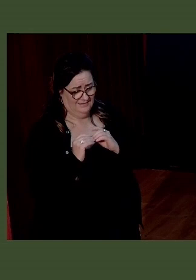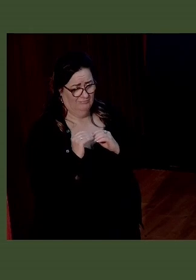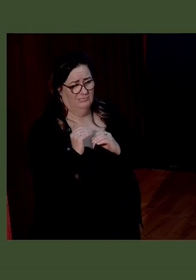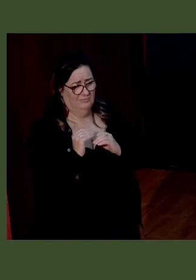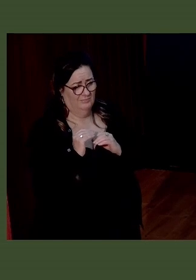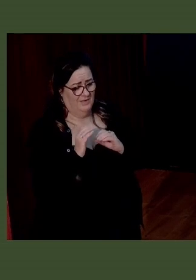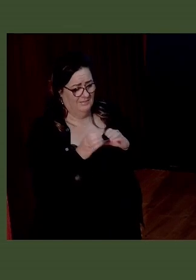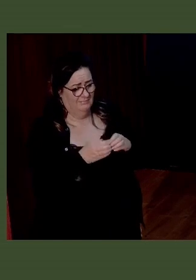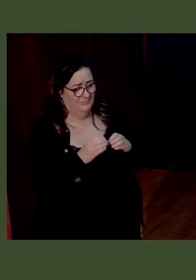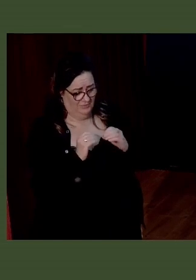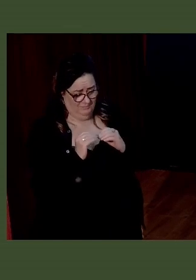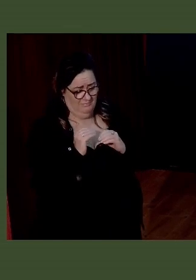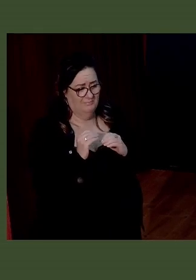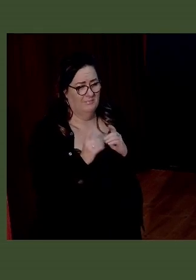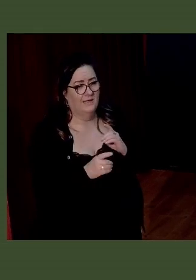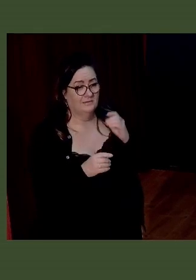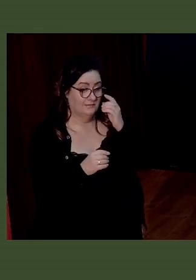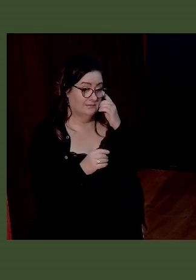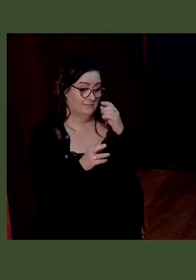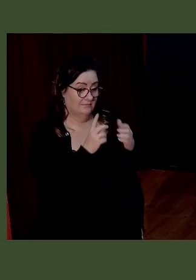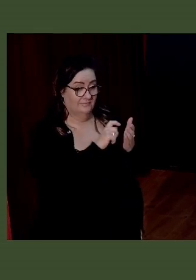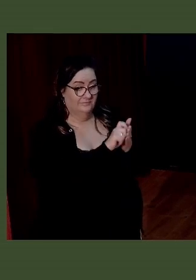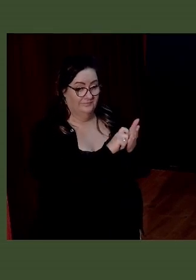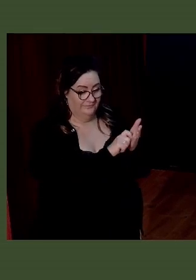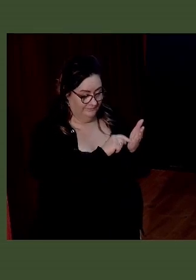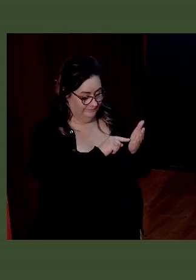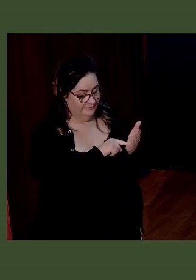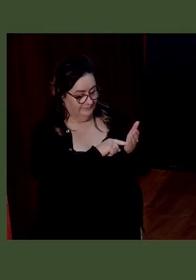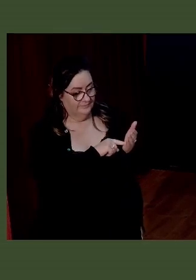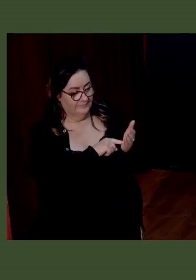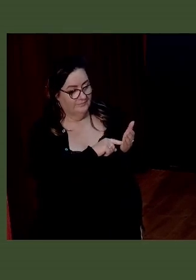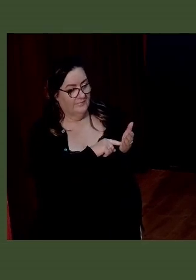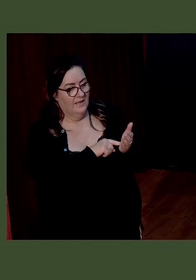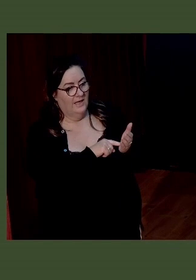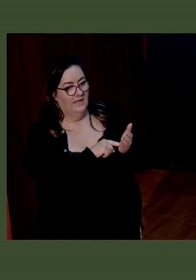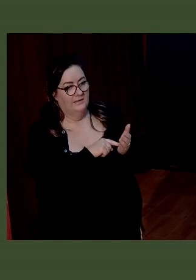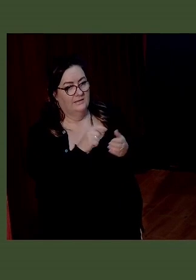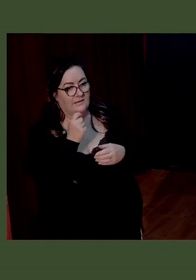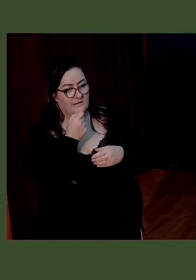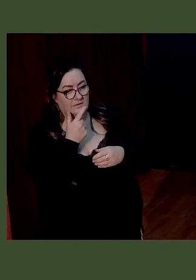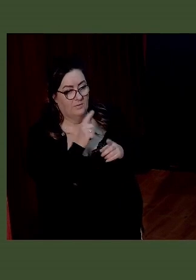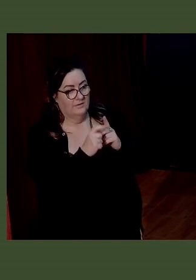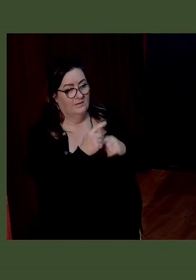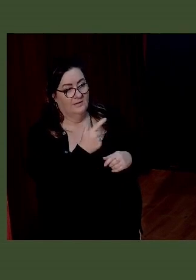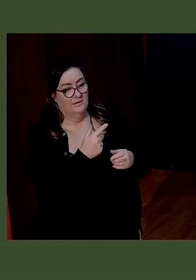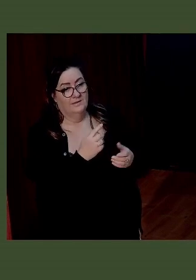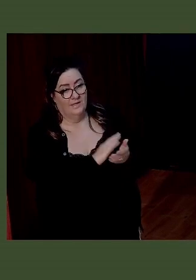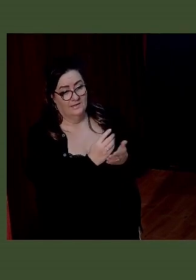Corporation. And the convenient abolition of Dublin Corporation in